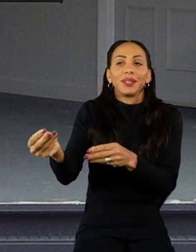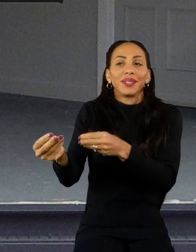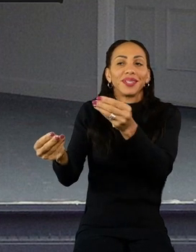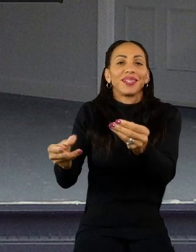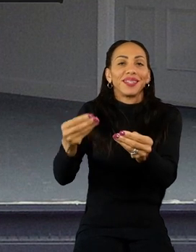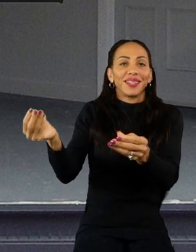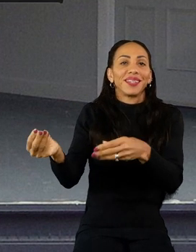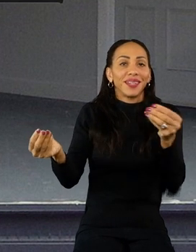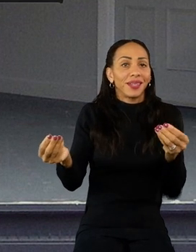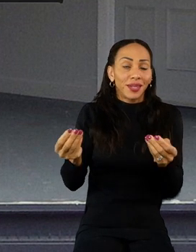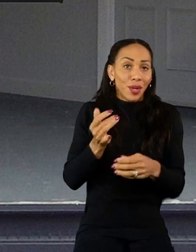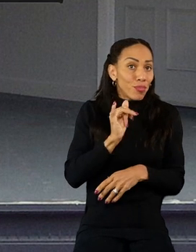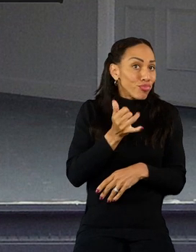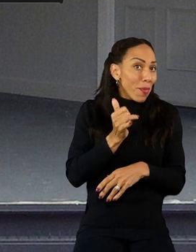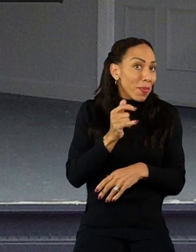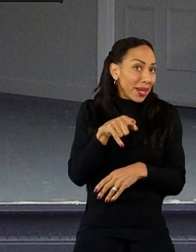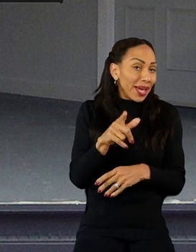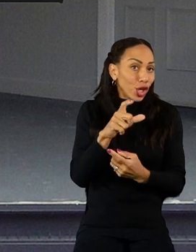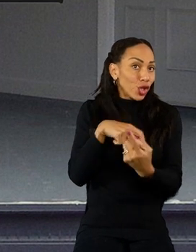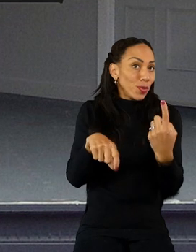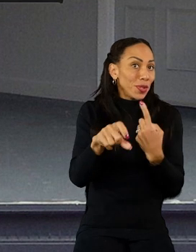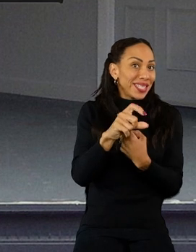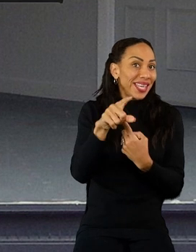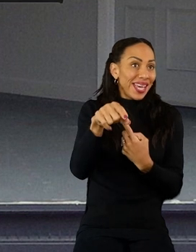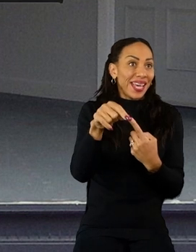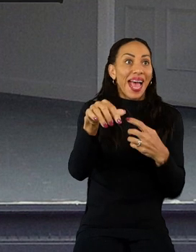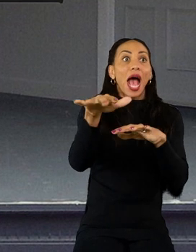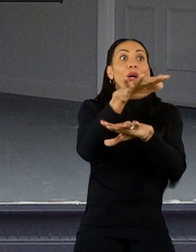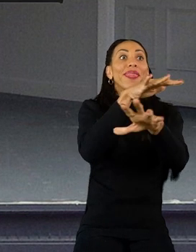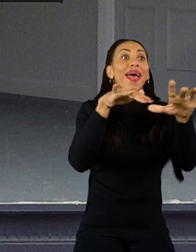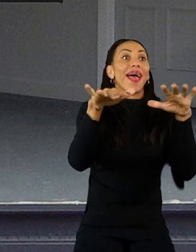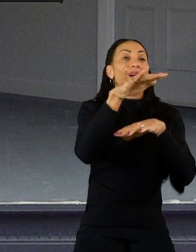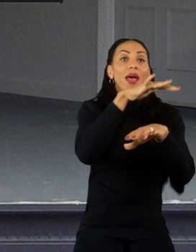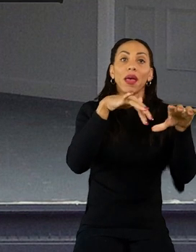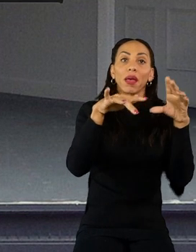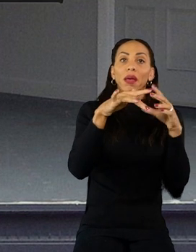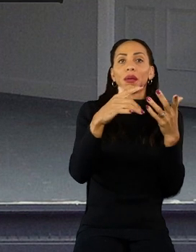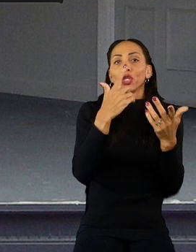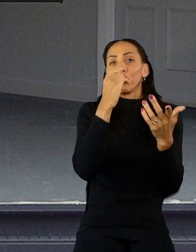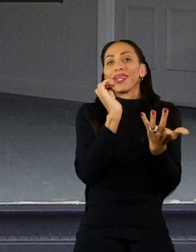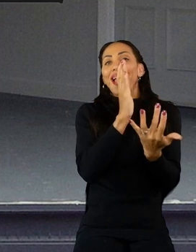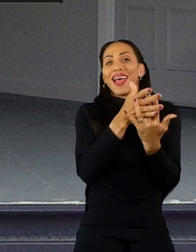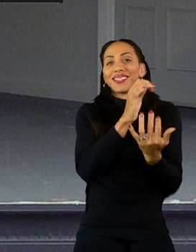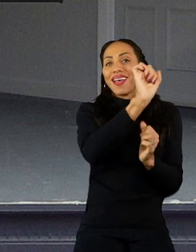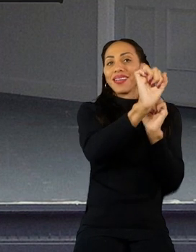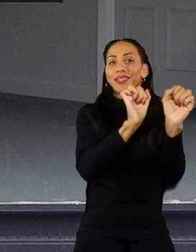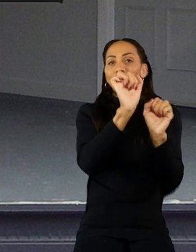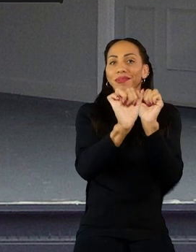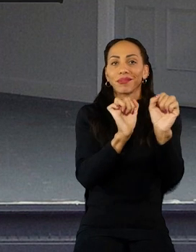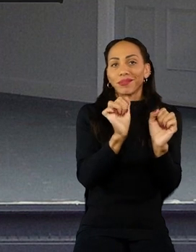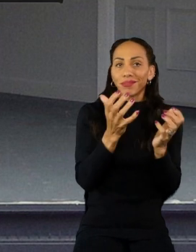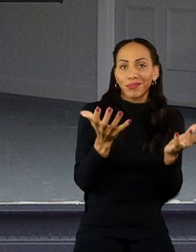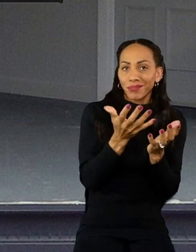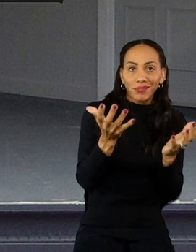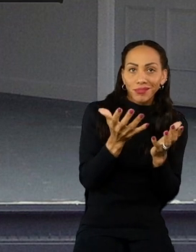go to say, oh, and it starts to, it's probably a community of people already in Glasgow that might have some of this knowledge already, and it's